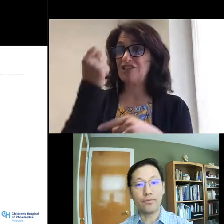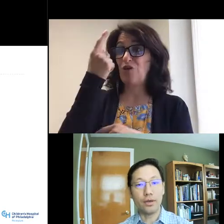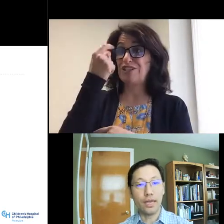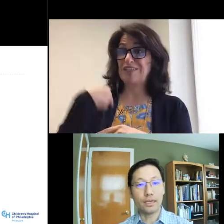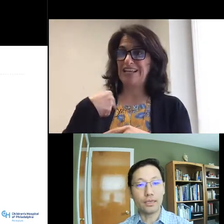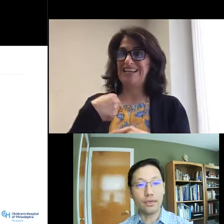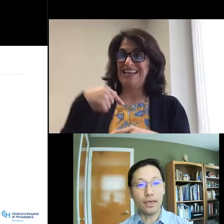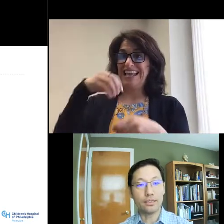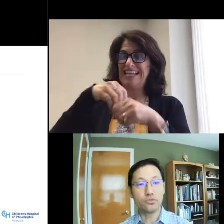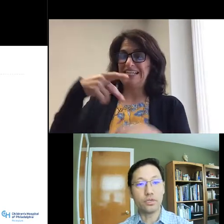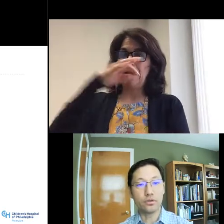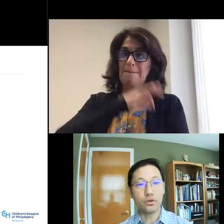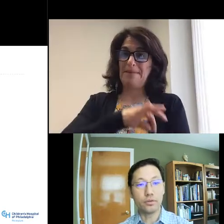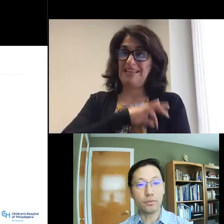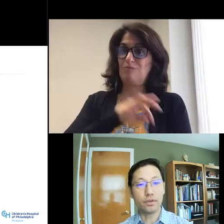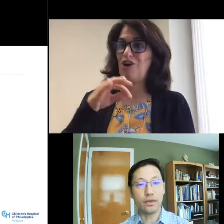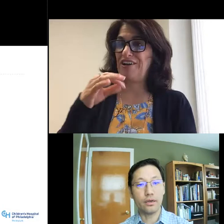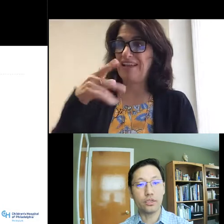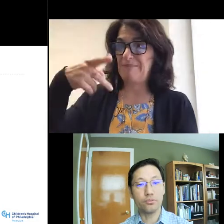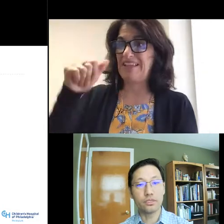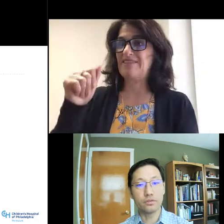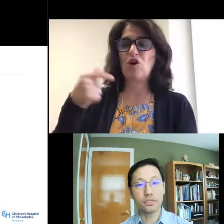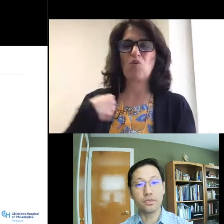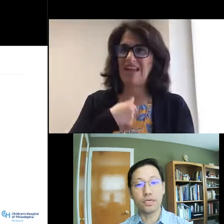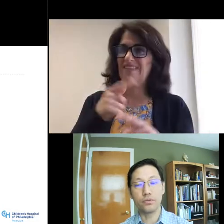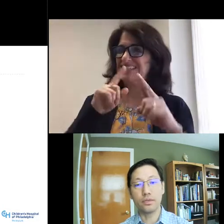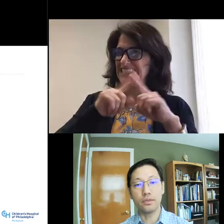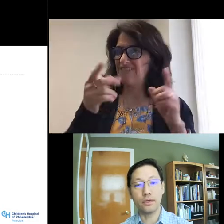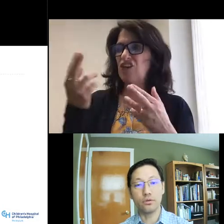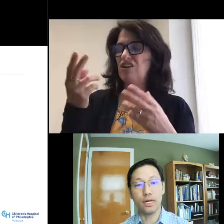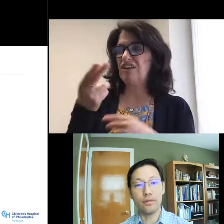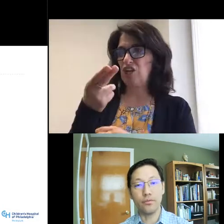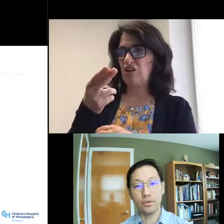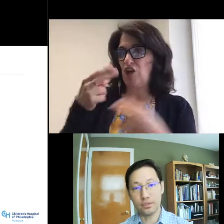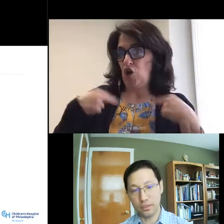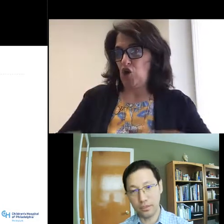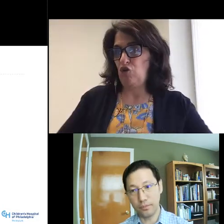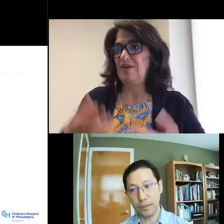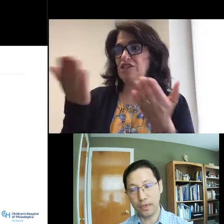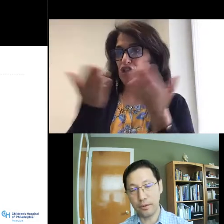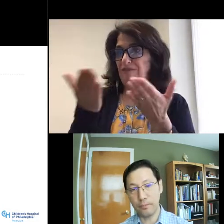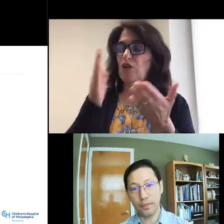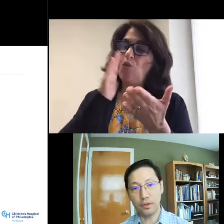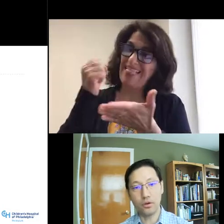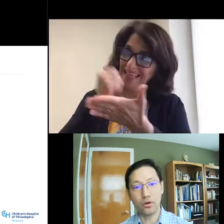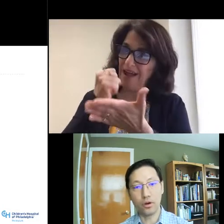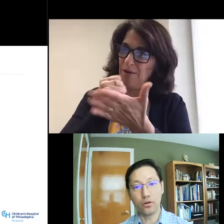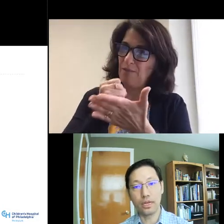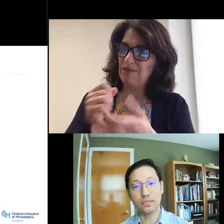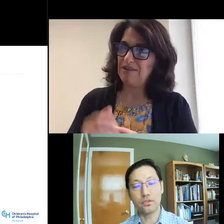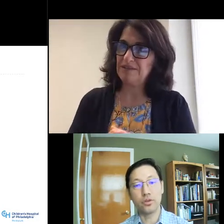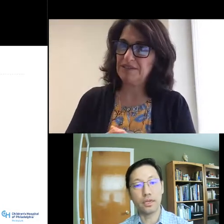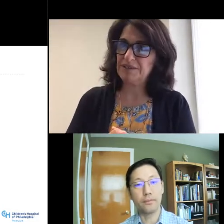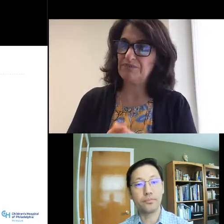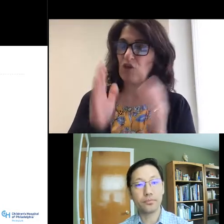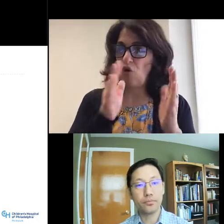have Allegheny Health Choice or Department of Human Services as well, who help us in organizing